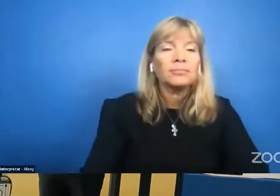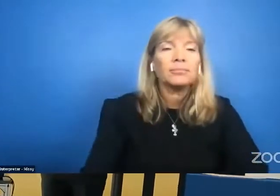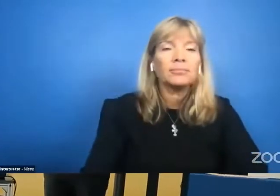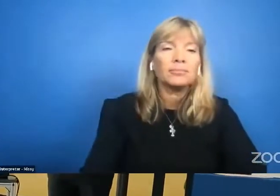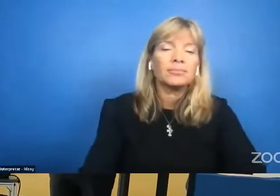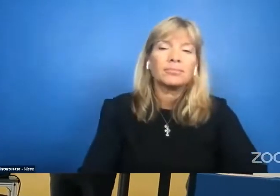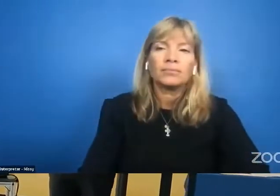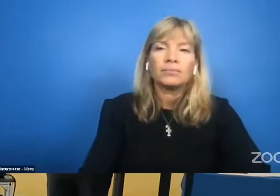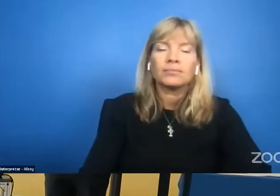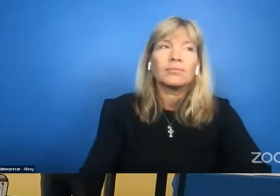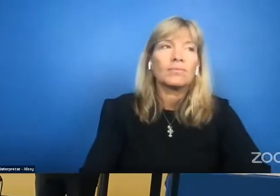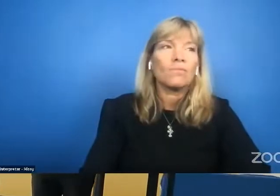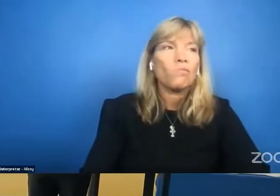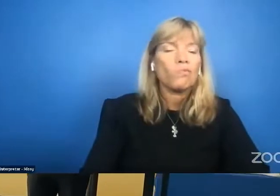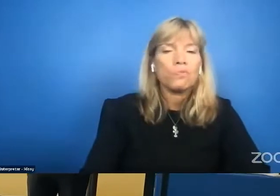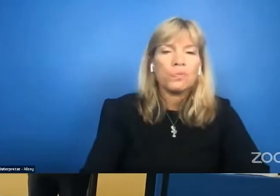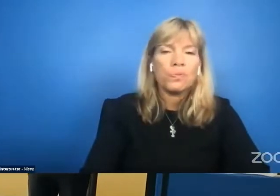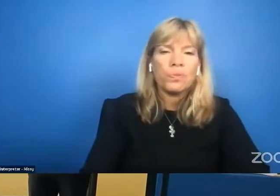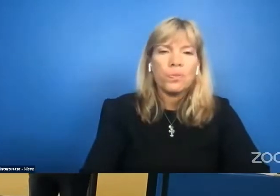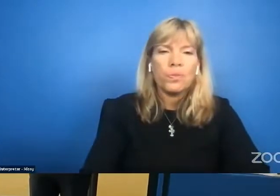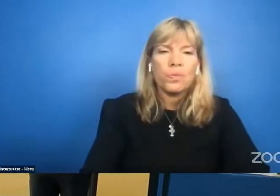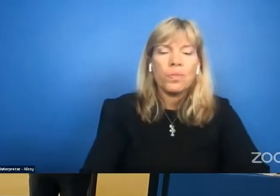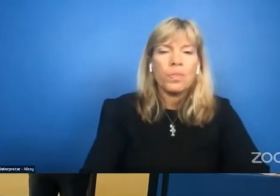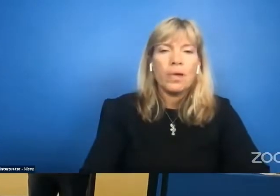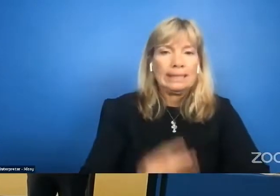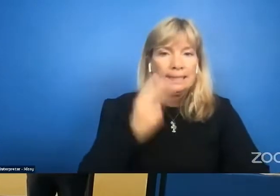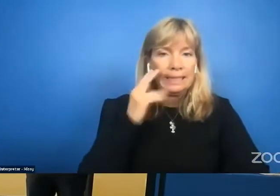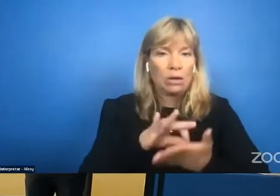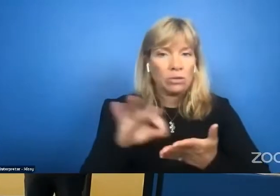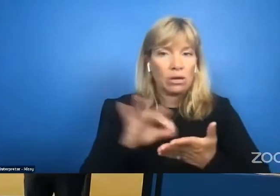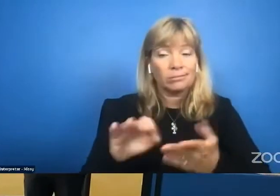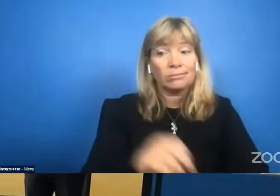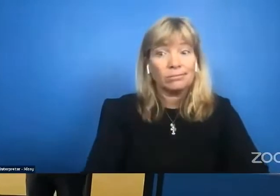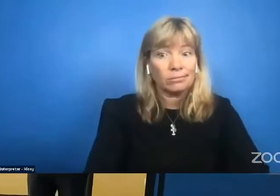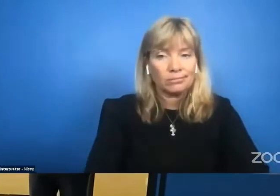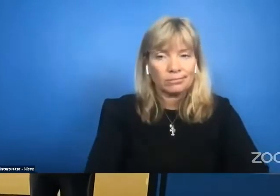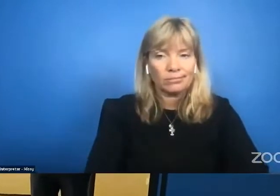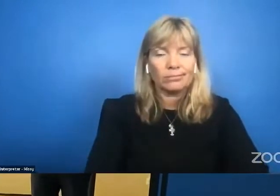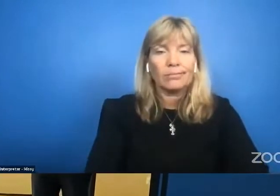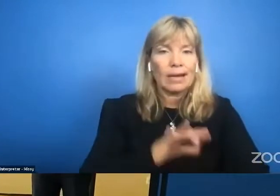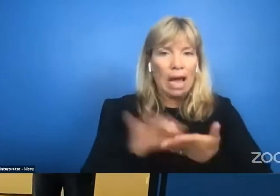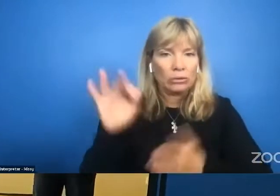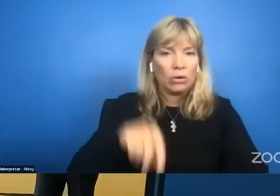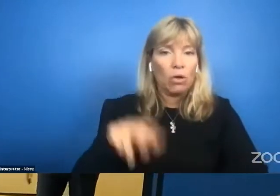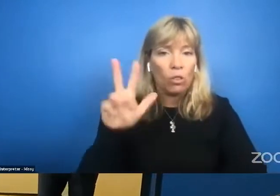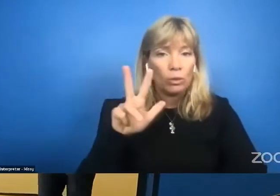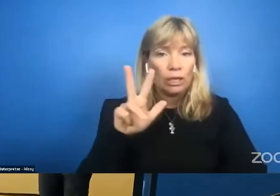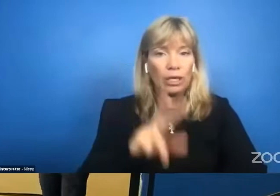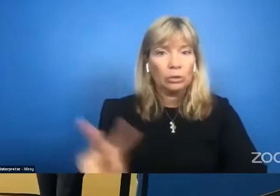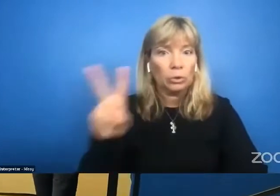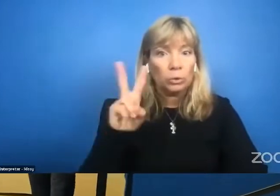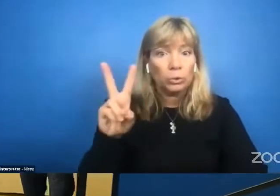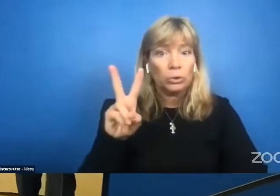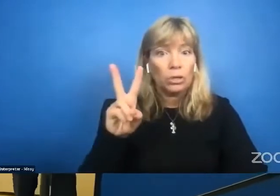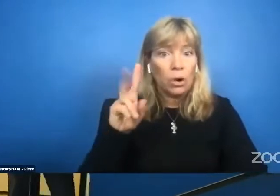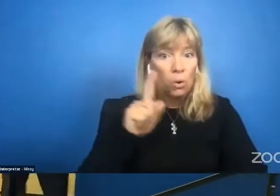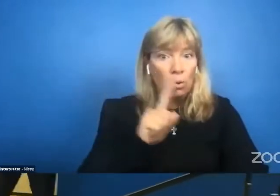There's the countdown. It's 3, 2, 1,